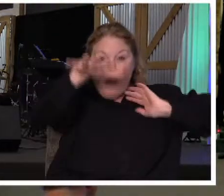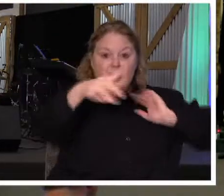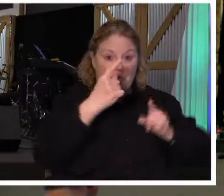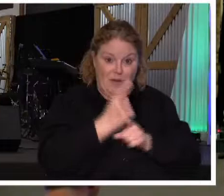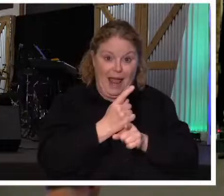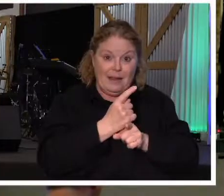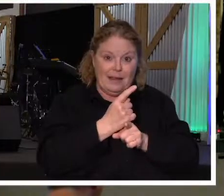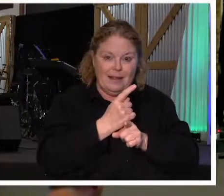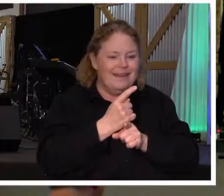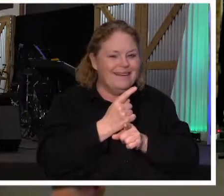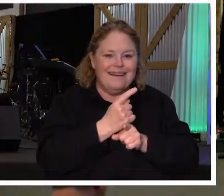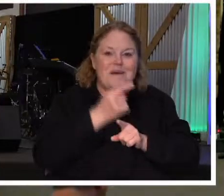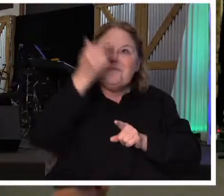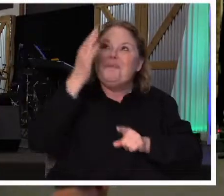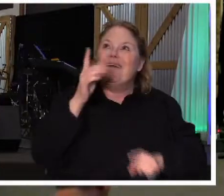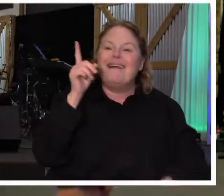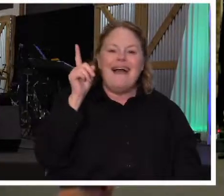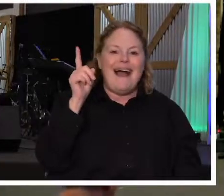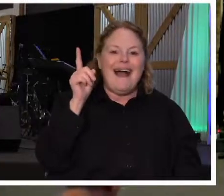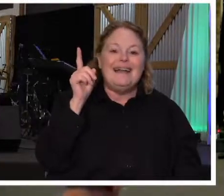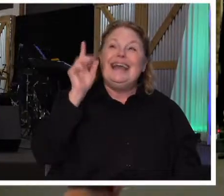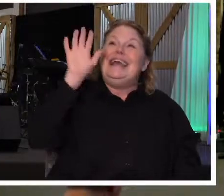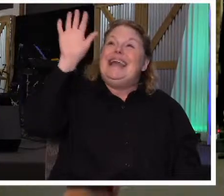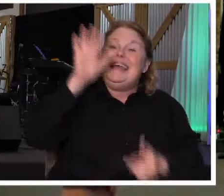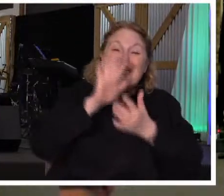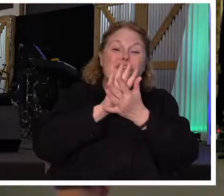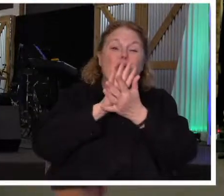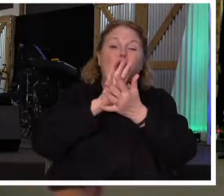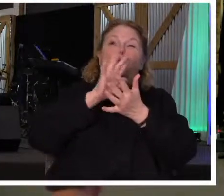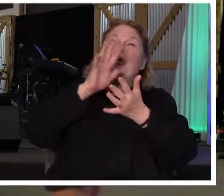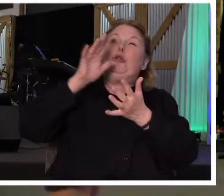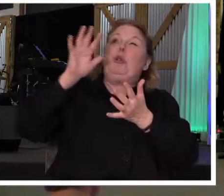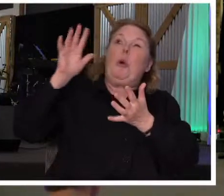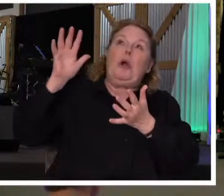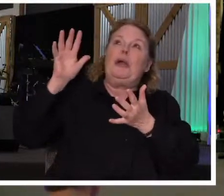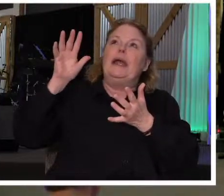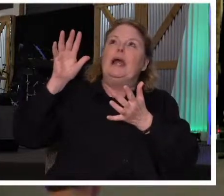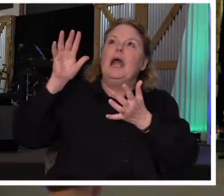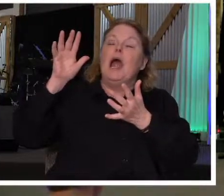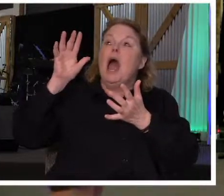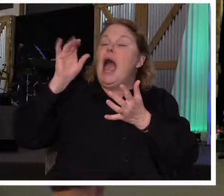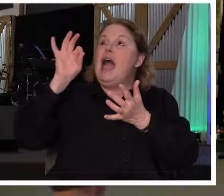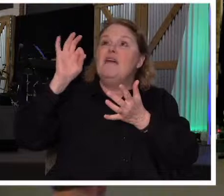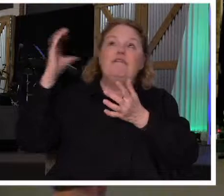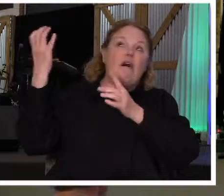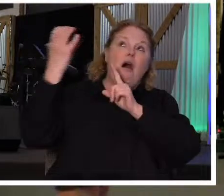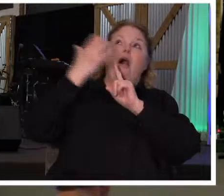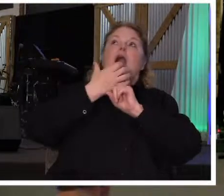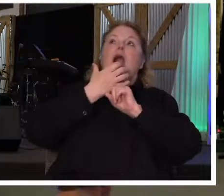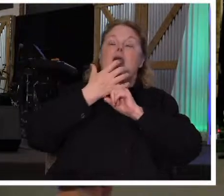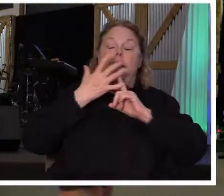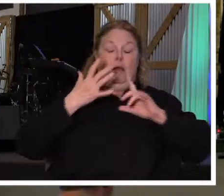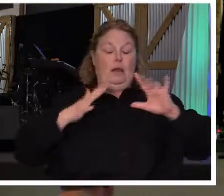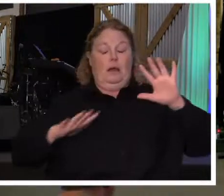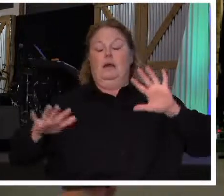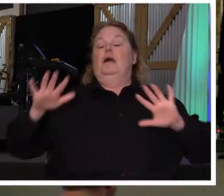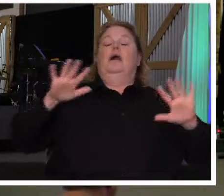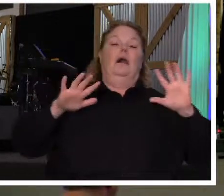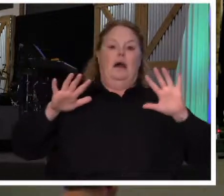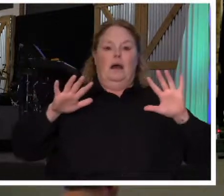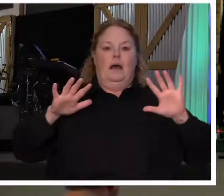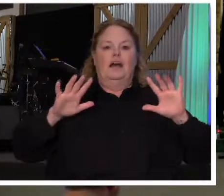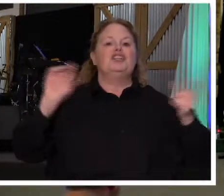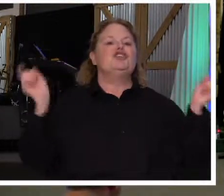into our life, the weight of his glory shakes us. It shakes our reality, and it